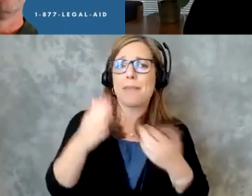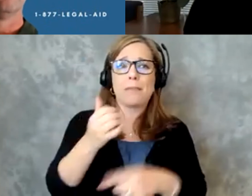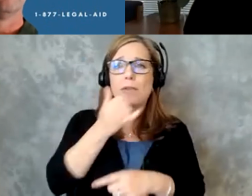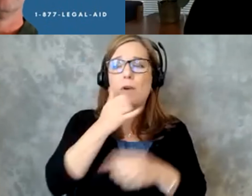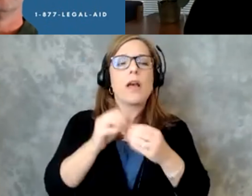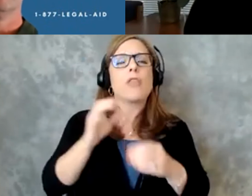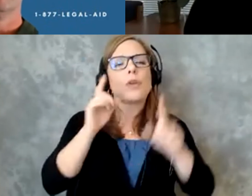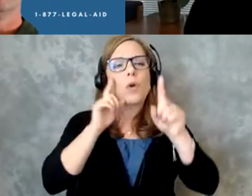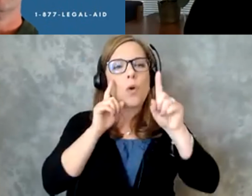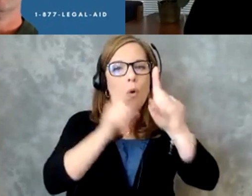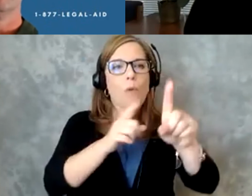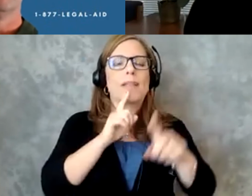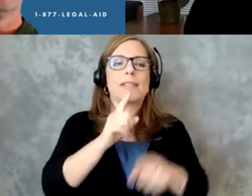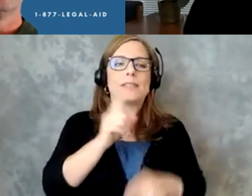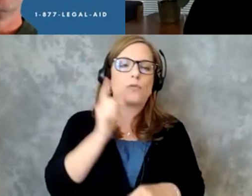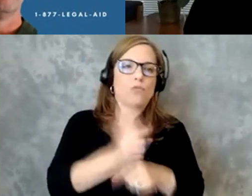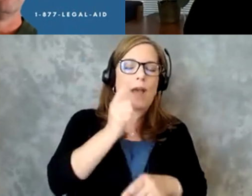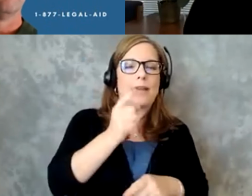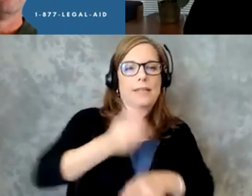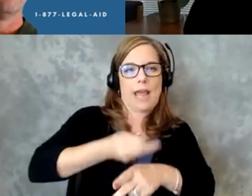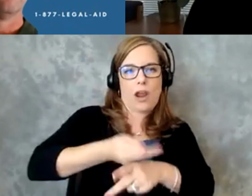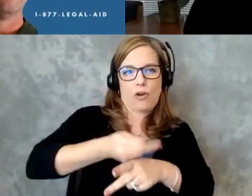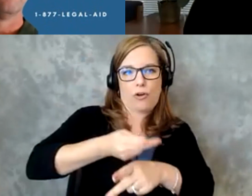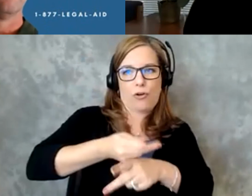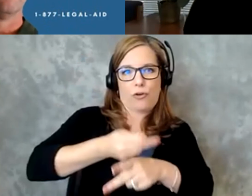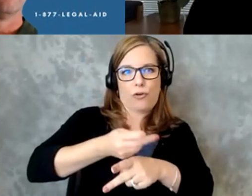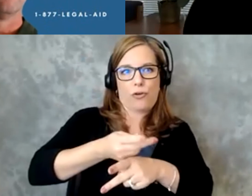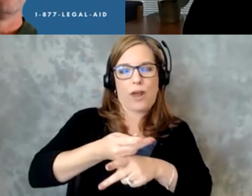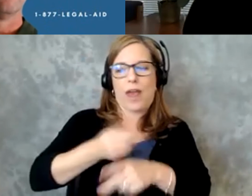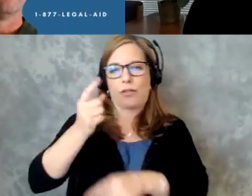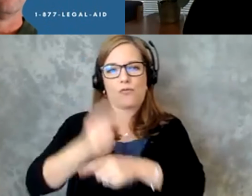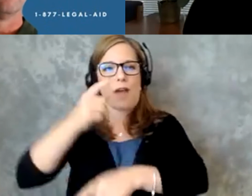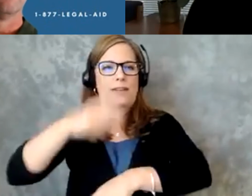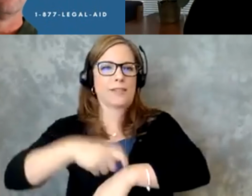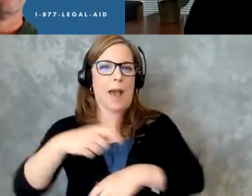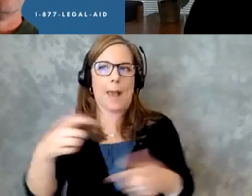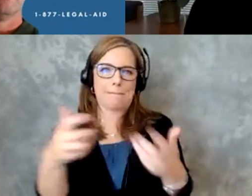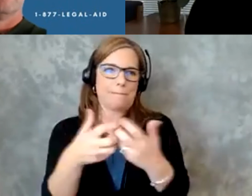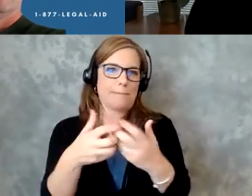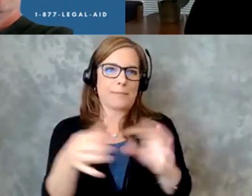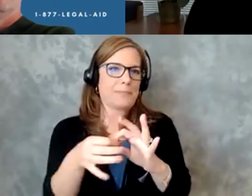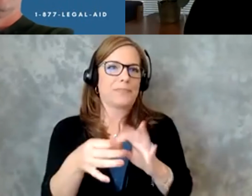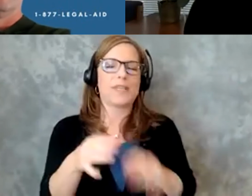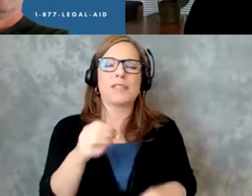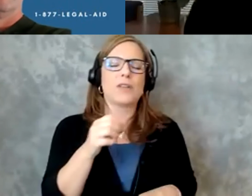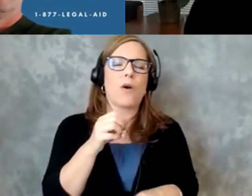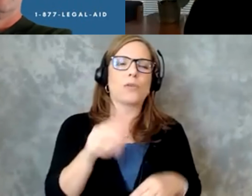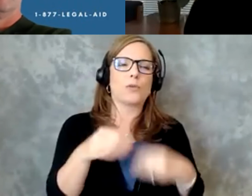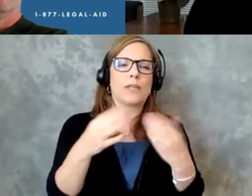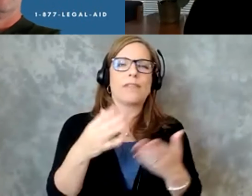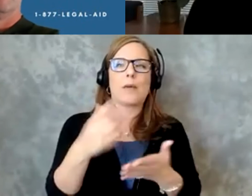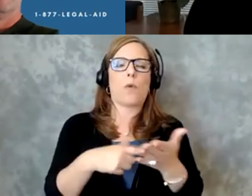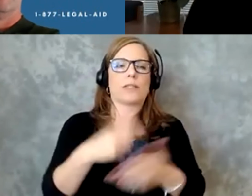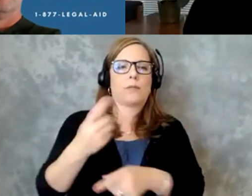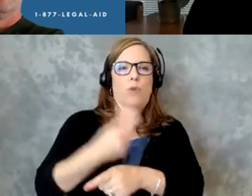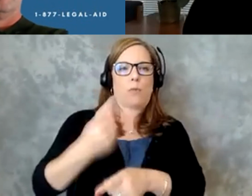care at the right time and help them to connect in the way that's appropriate. So don't ever be afraid to refer someone because you're